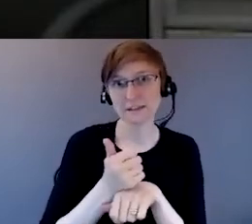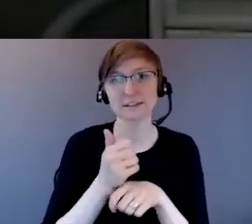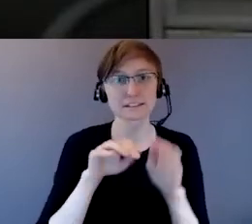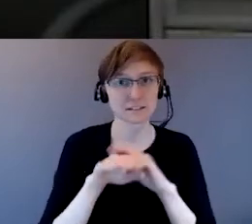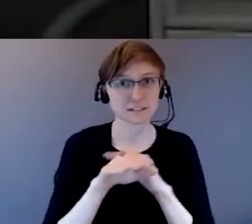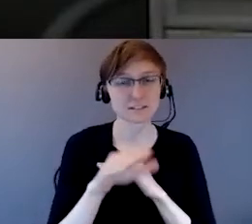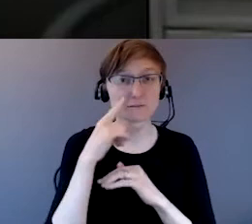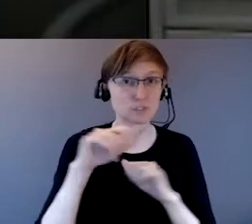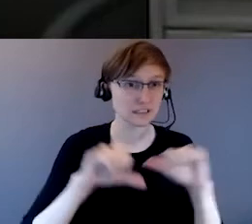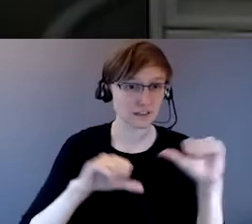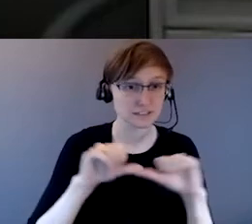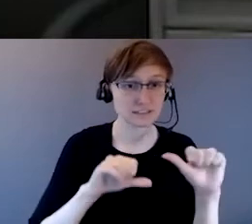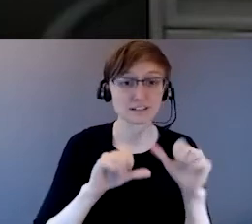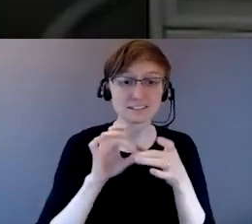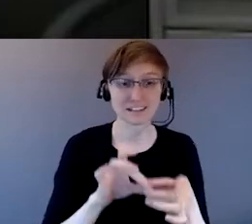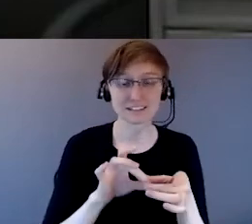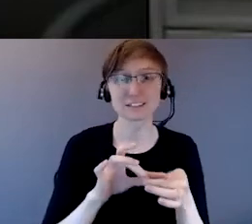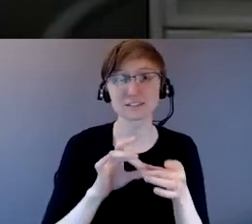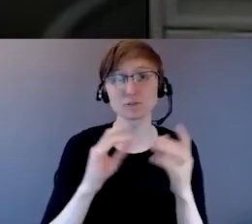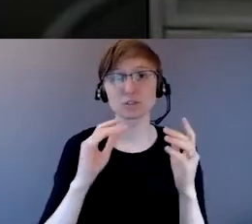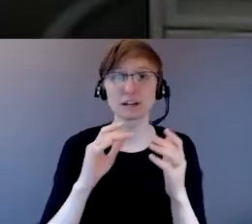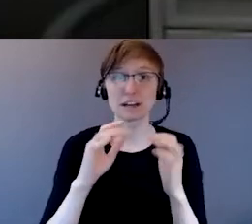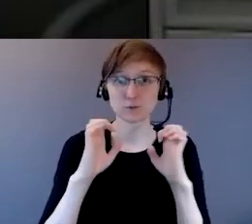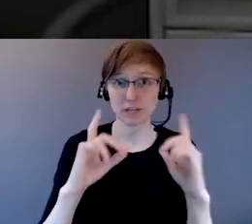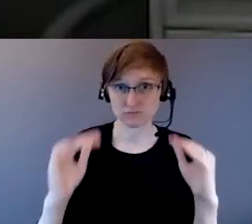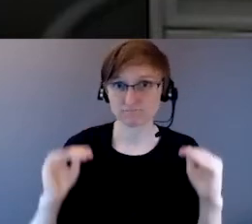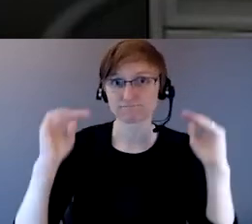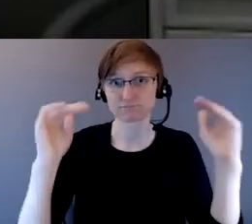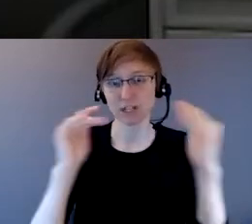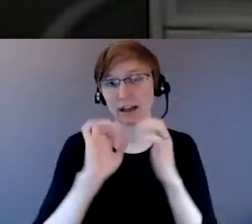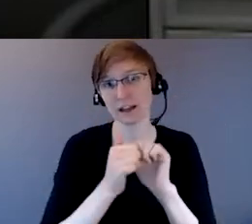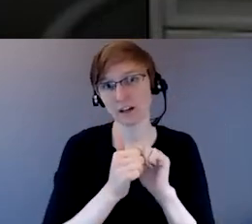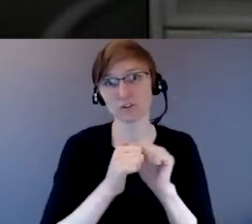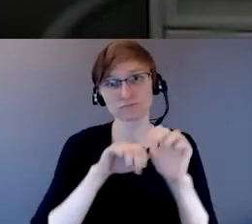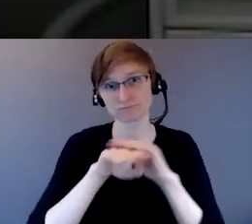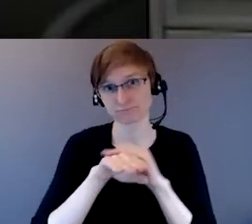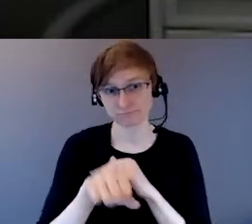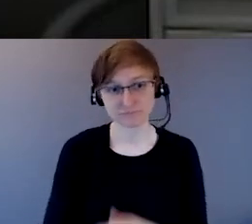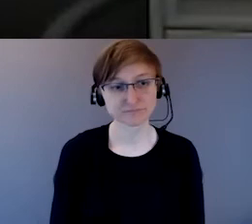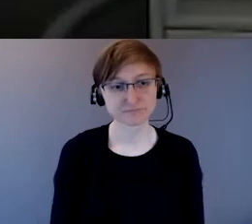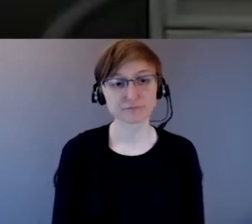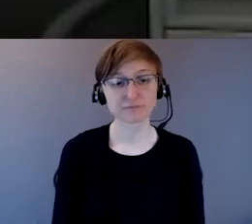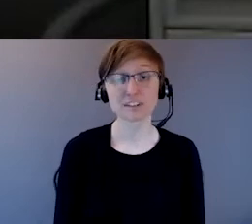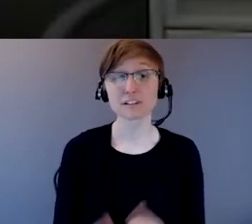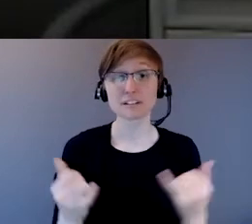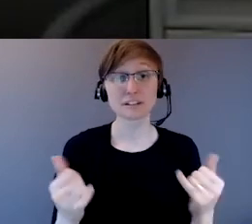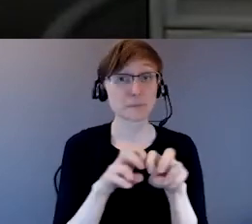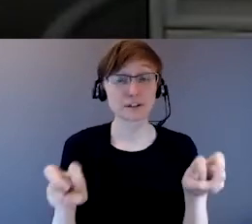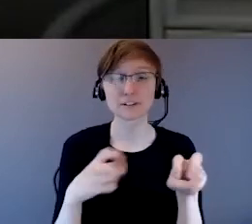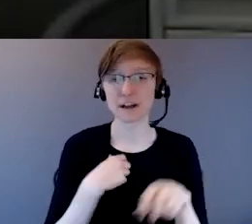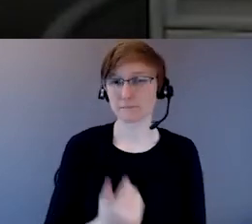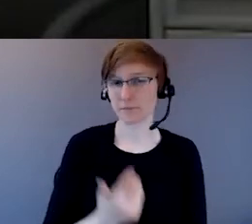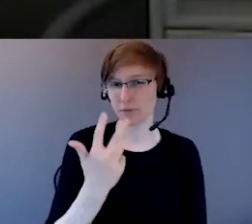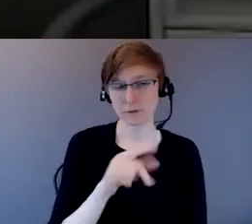higher education. For this panel, I have posed 3 questions to the panelists which they will answer in their presentations.